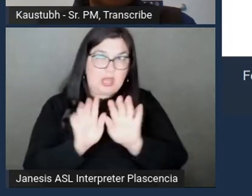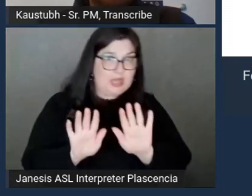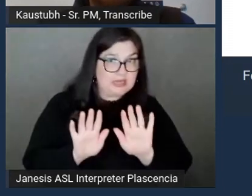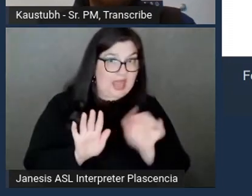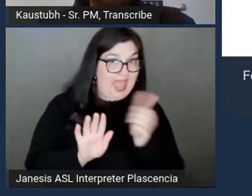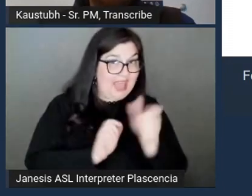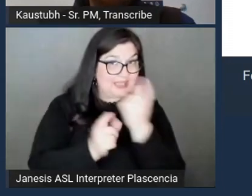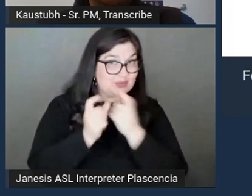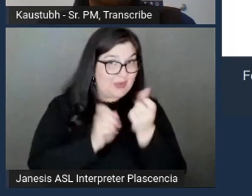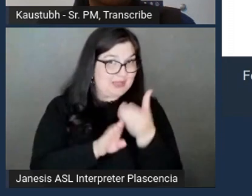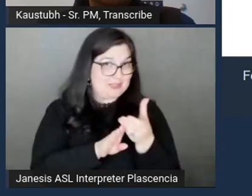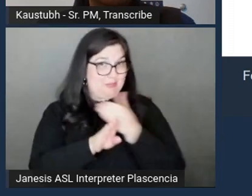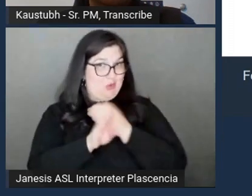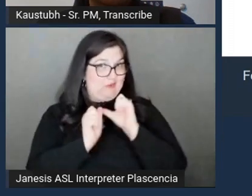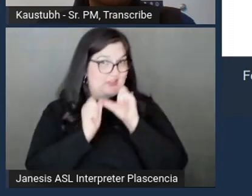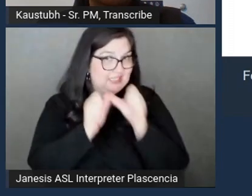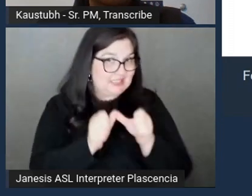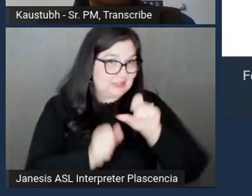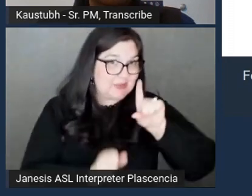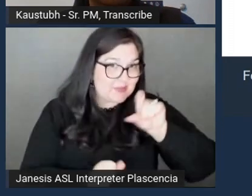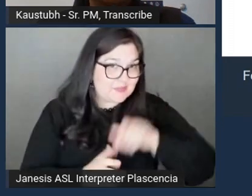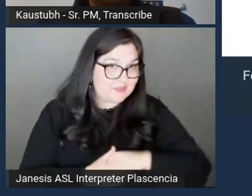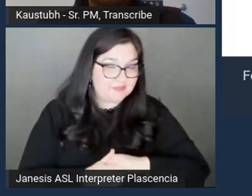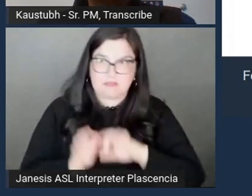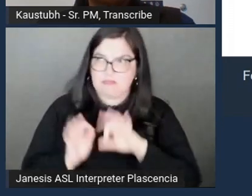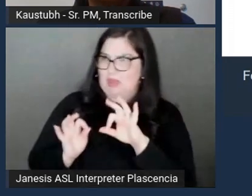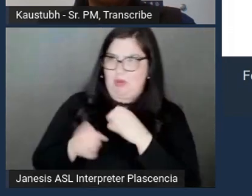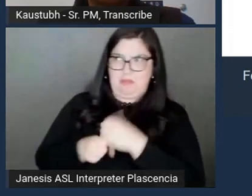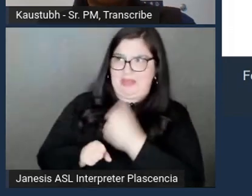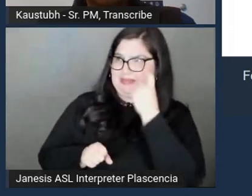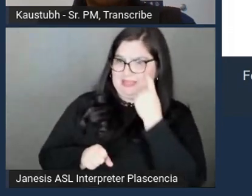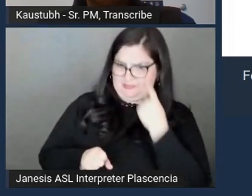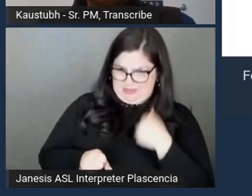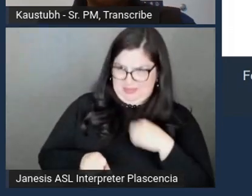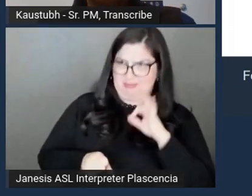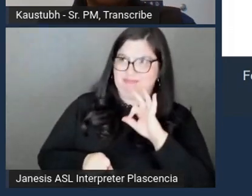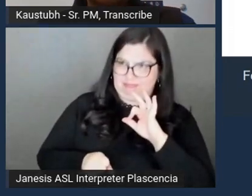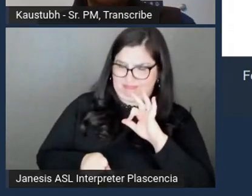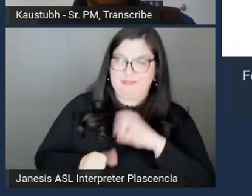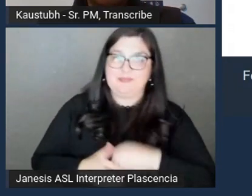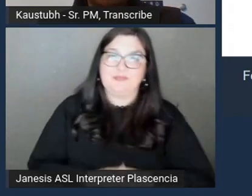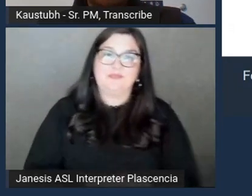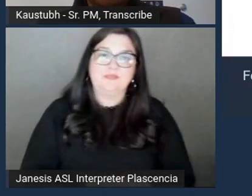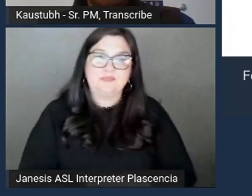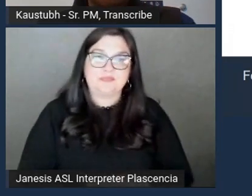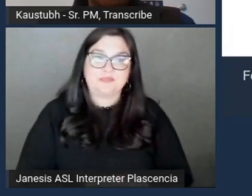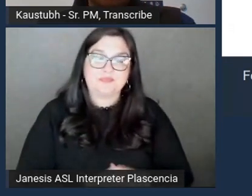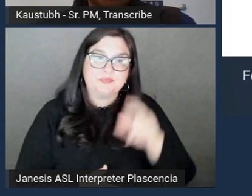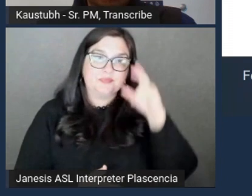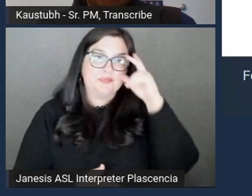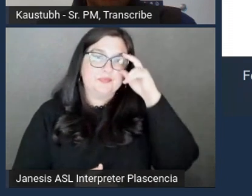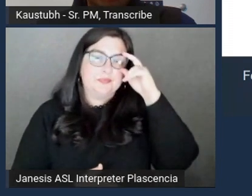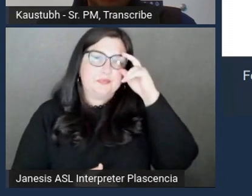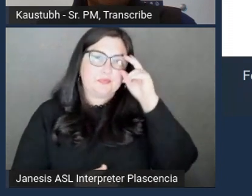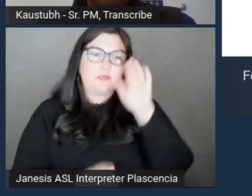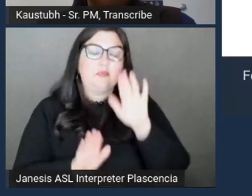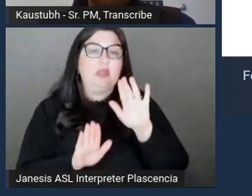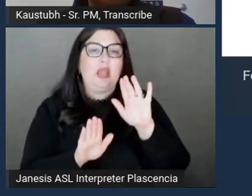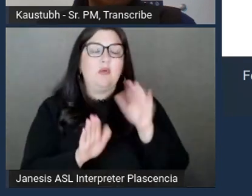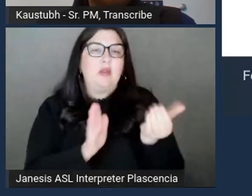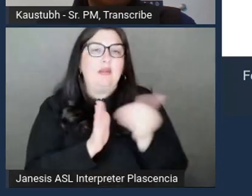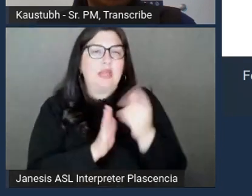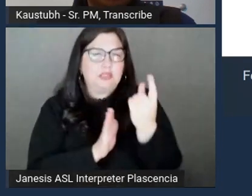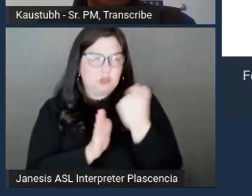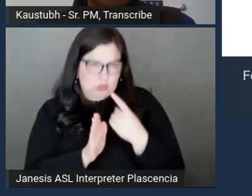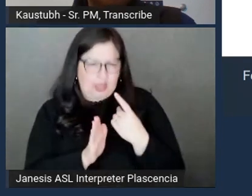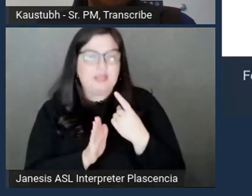forward? I think this makes sense, at least for me. Okay, So. got it. Yep. And then I think to your question about creating from Okay.